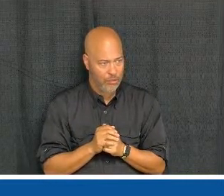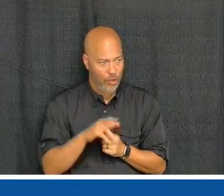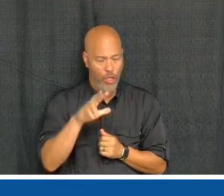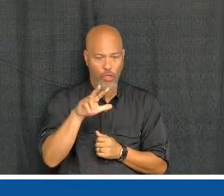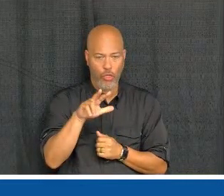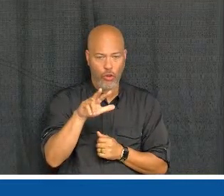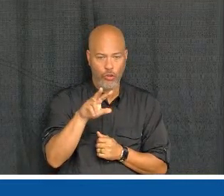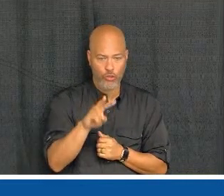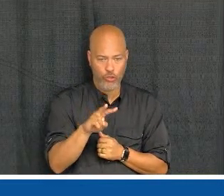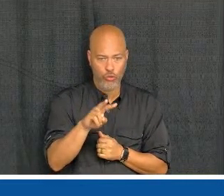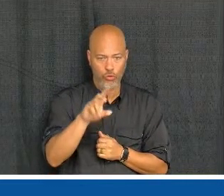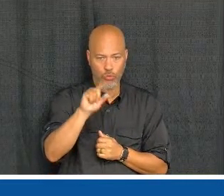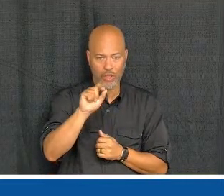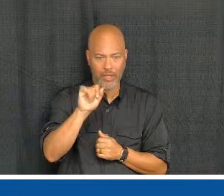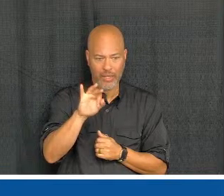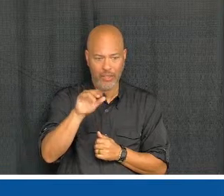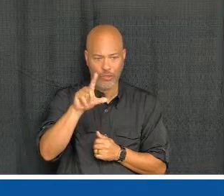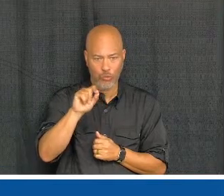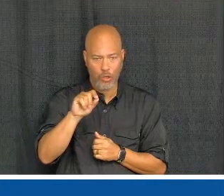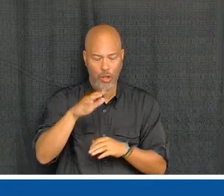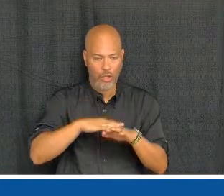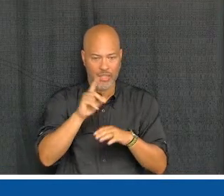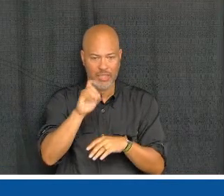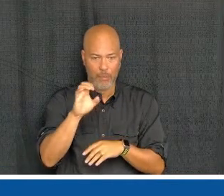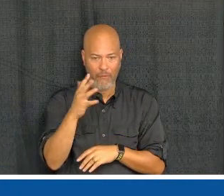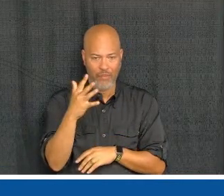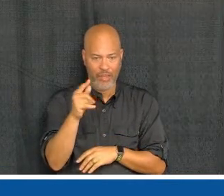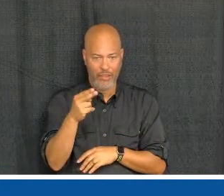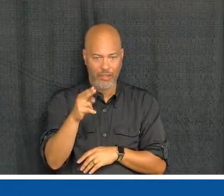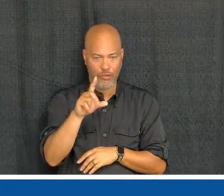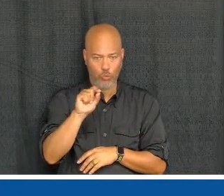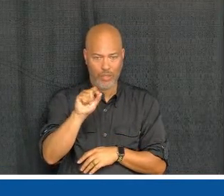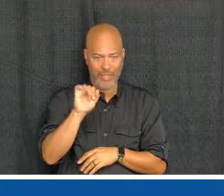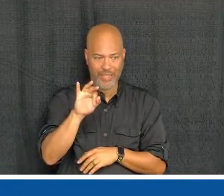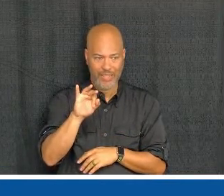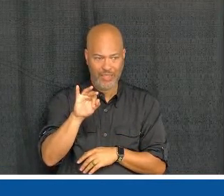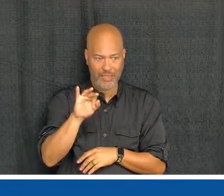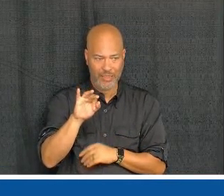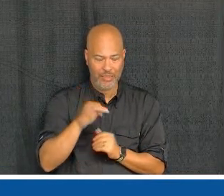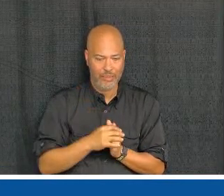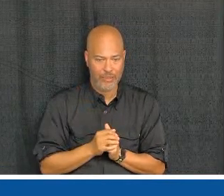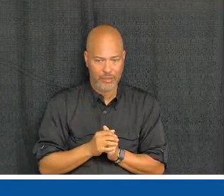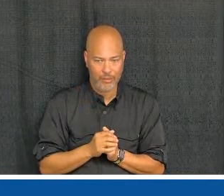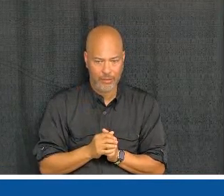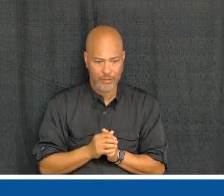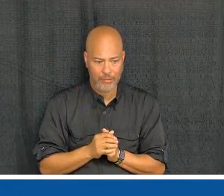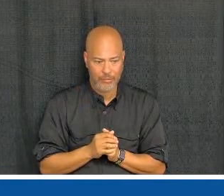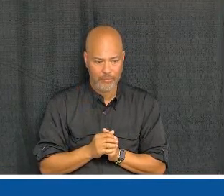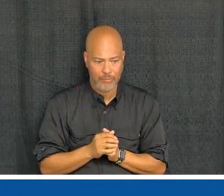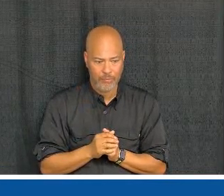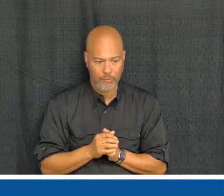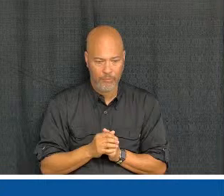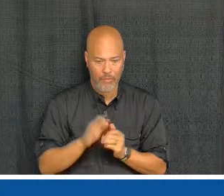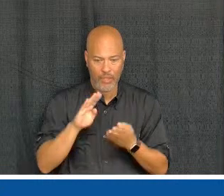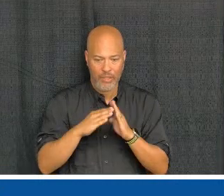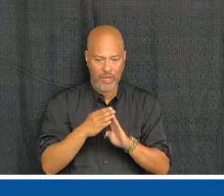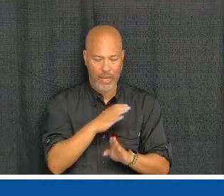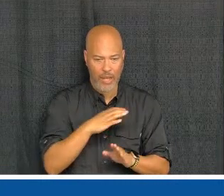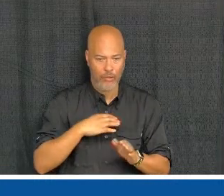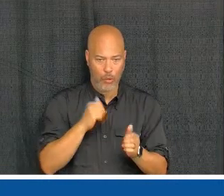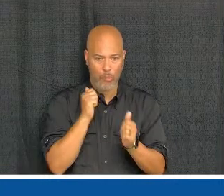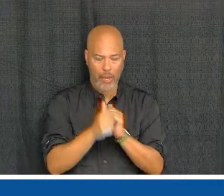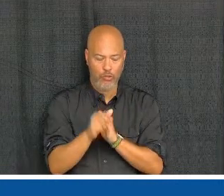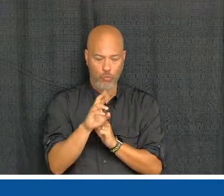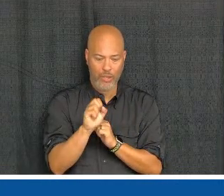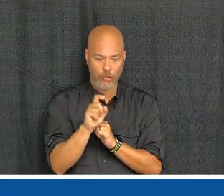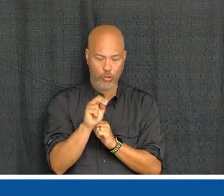32, 2019-20 on December 5th, 2019. The city council did pass a